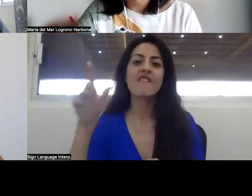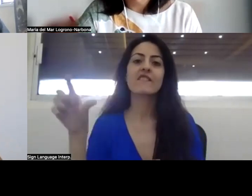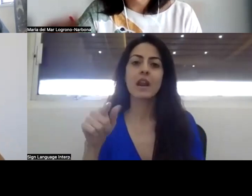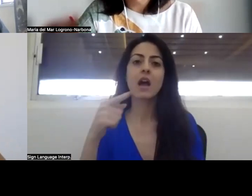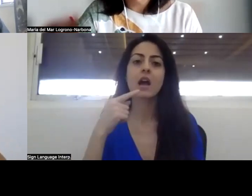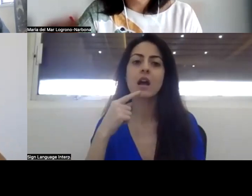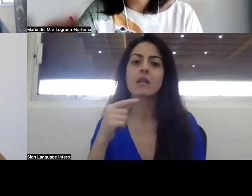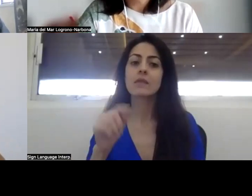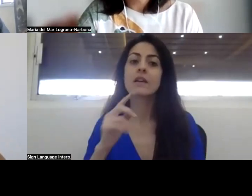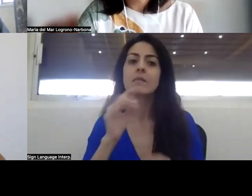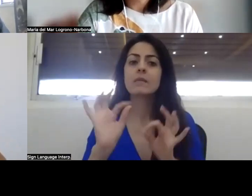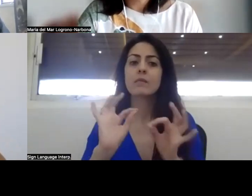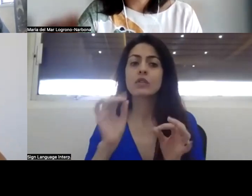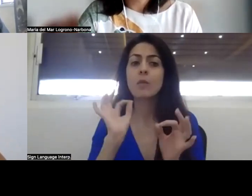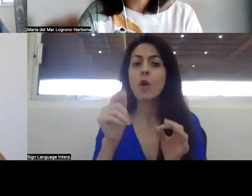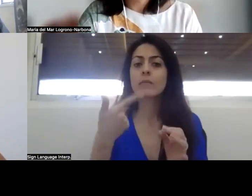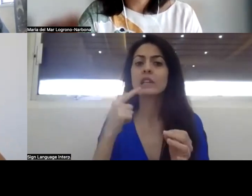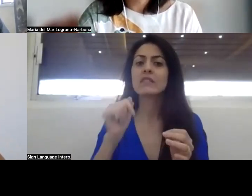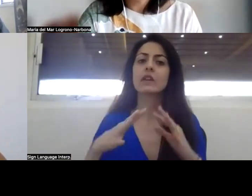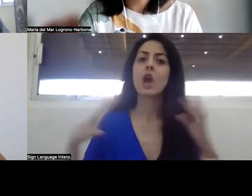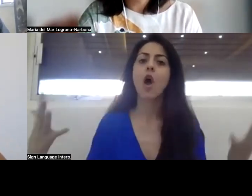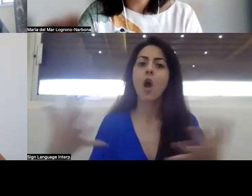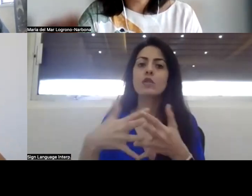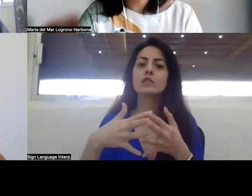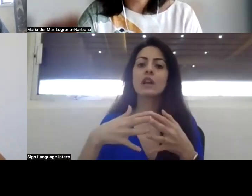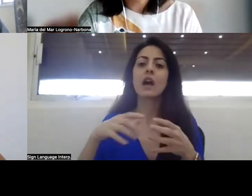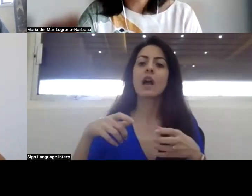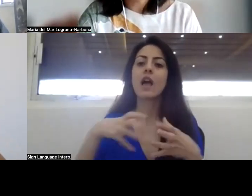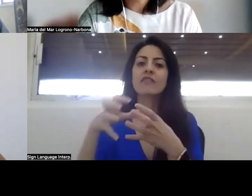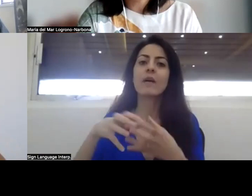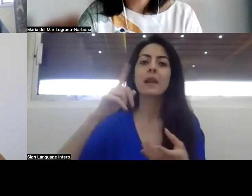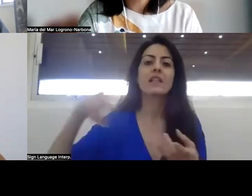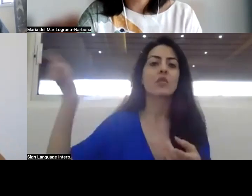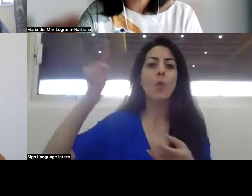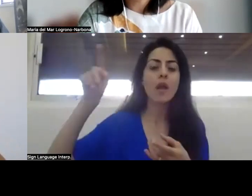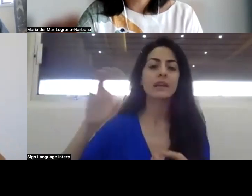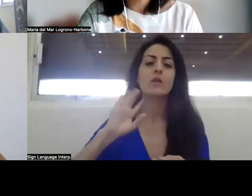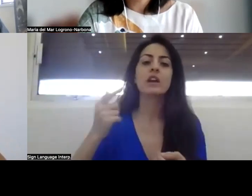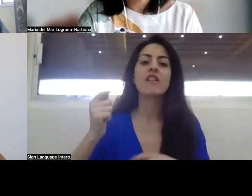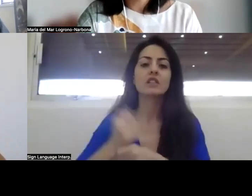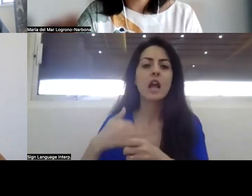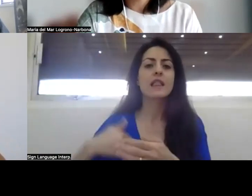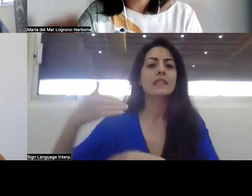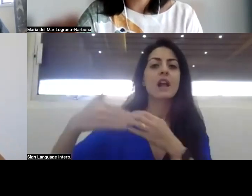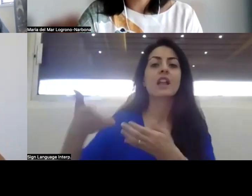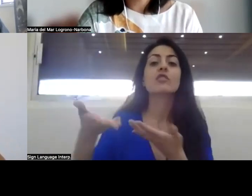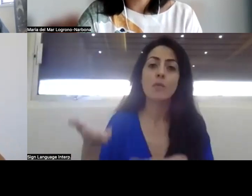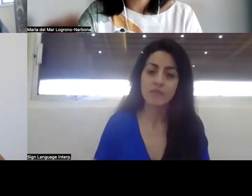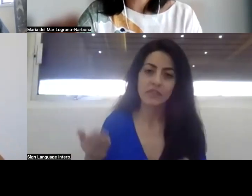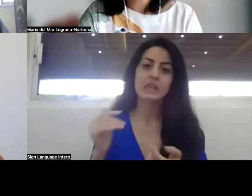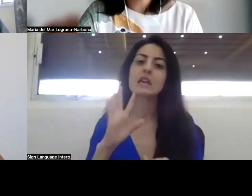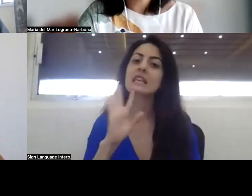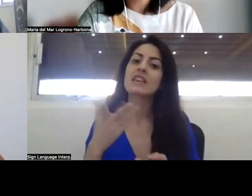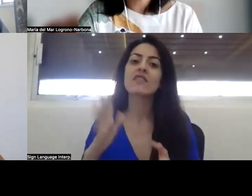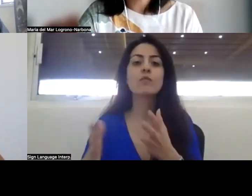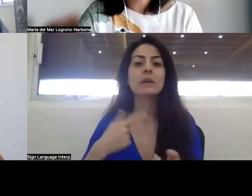progressive realization, where to start, what hinders the realization of that vision of social protection floor. Is it to build it all at once, or do we